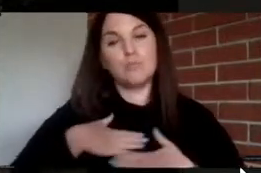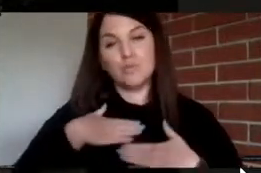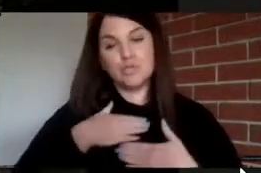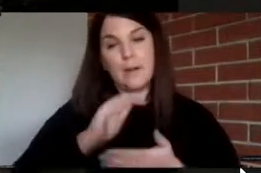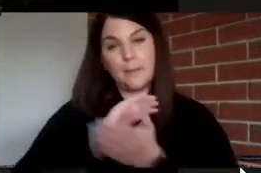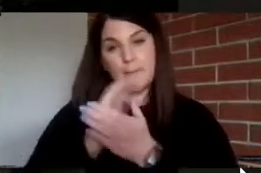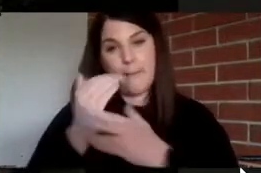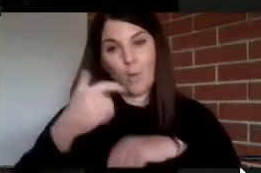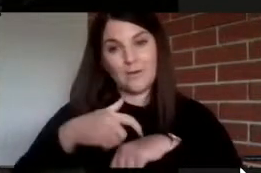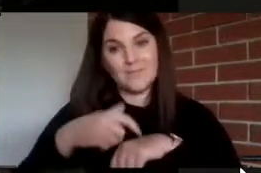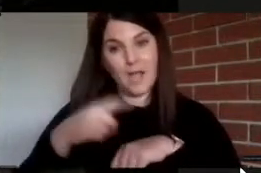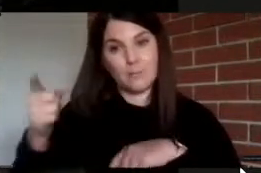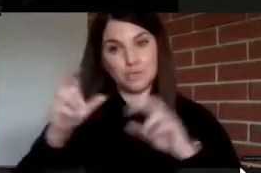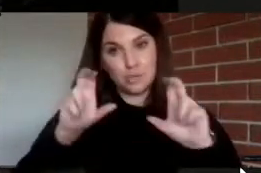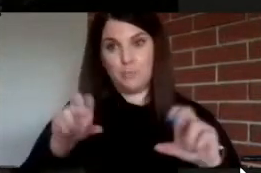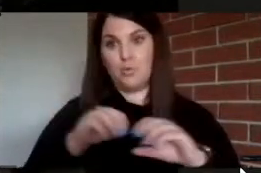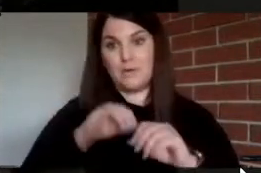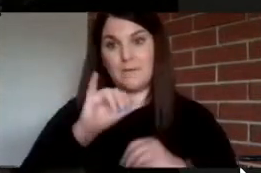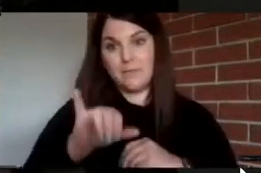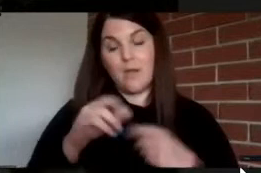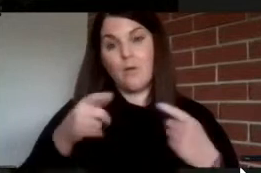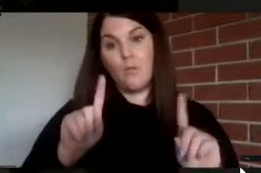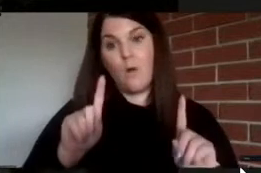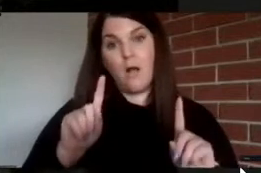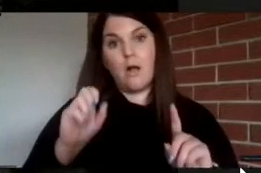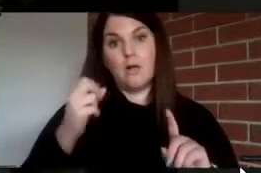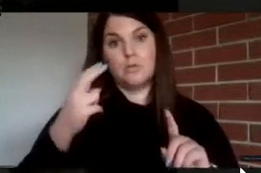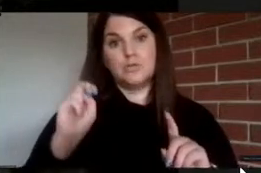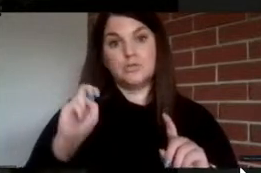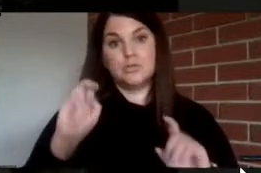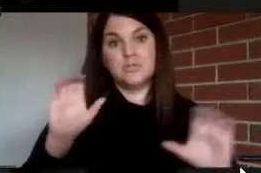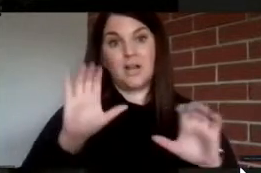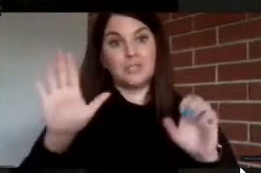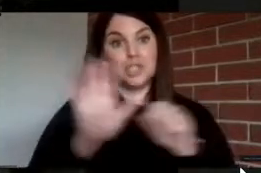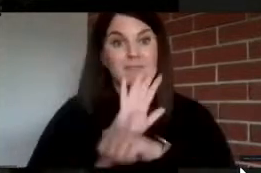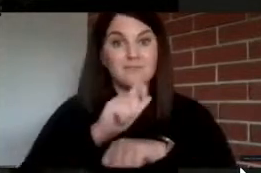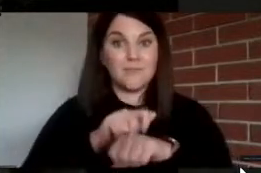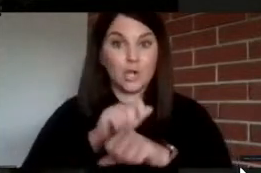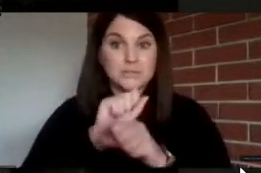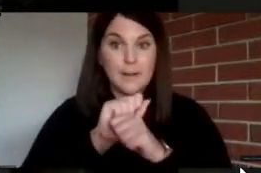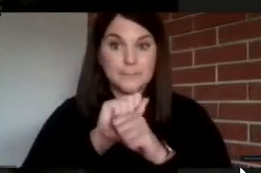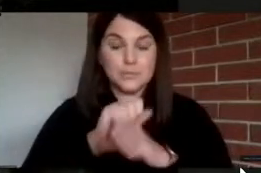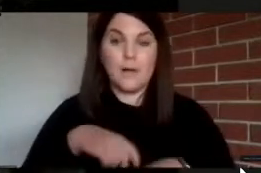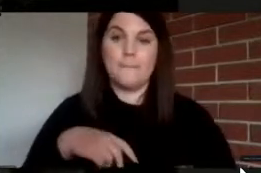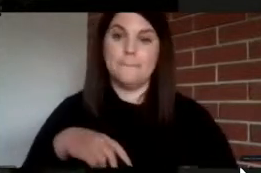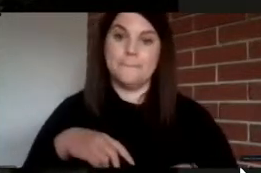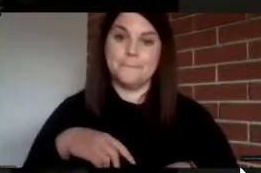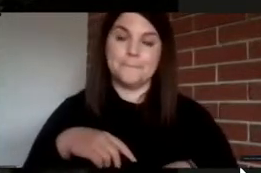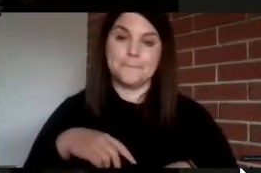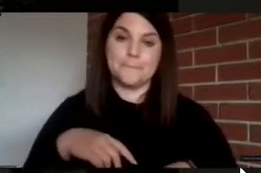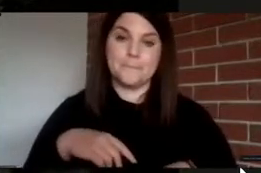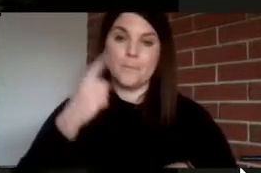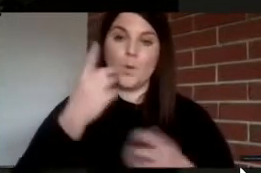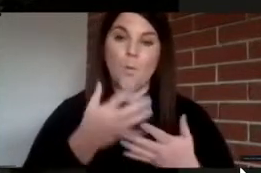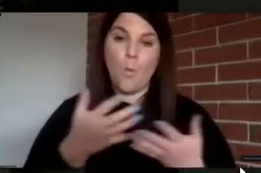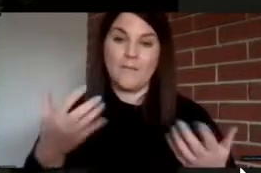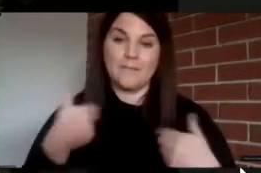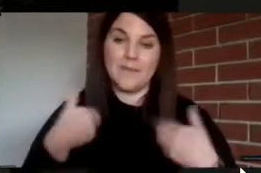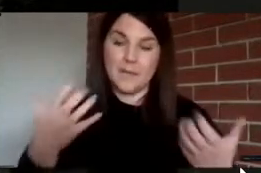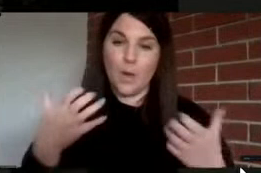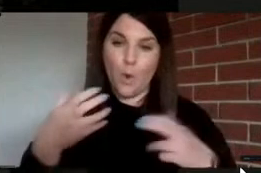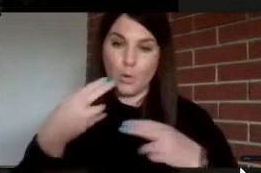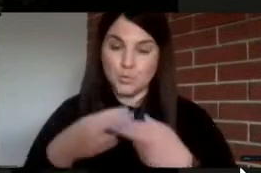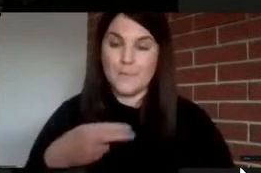of time that she's put into this while she does her full-time job. One thing I wanted to mention